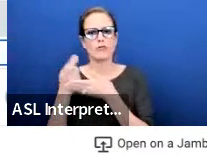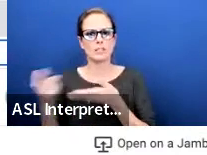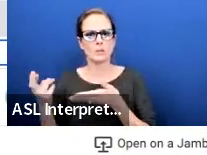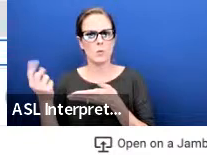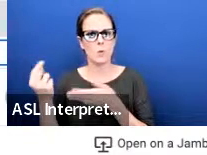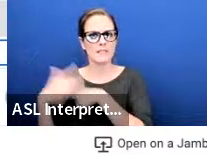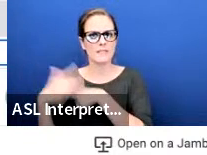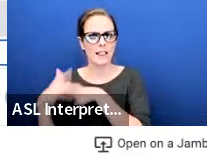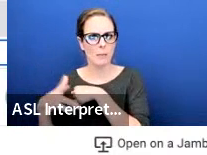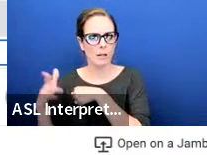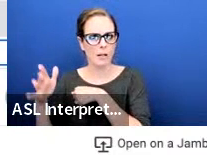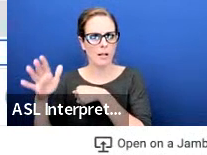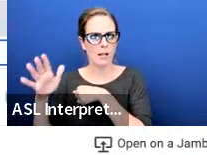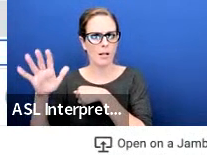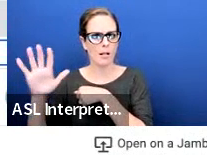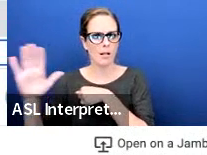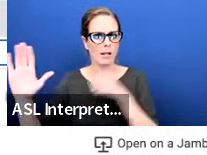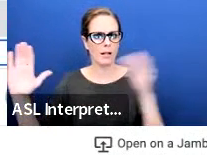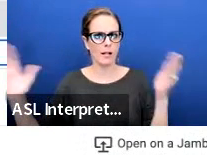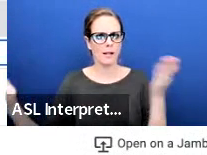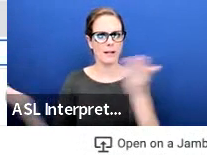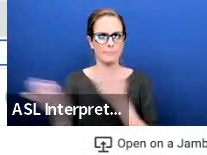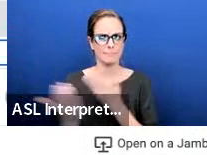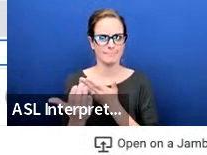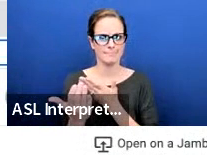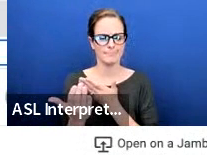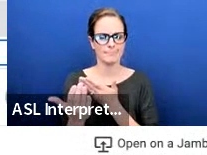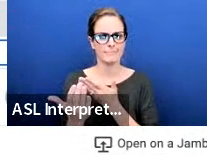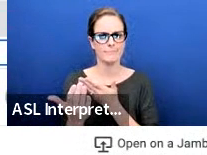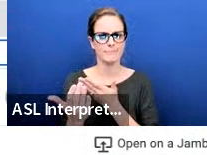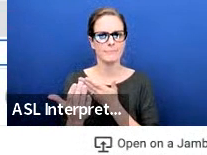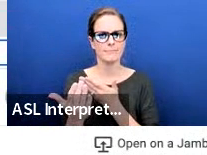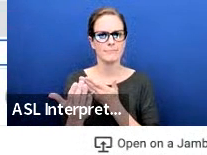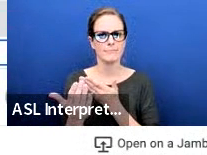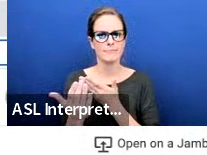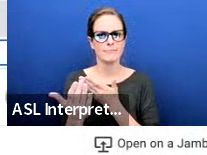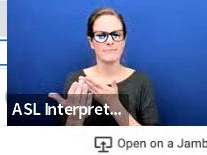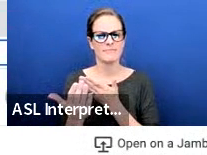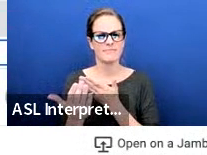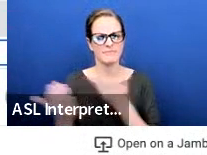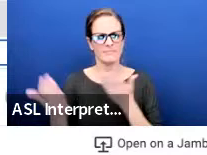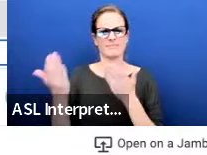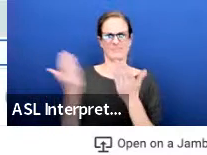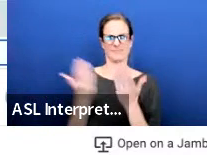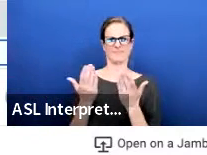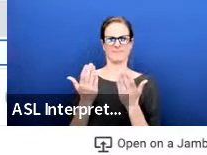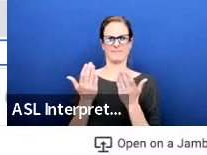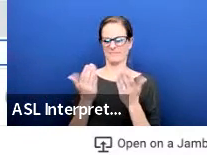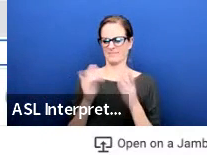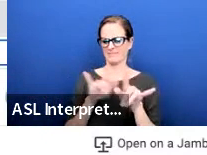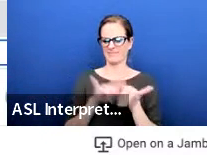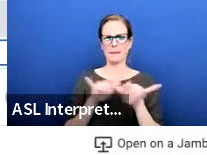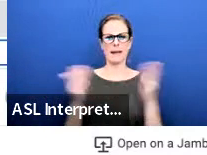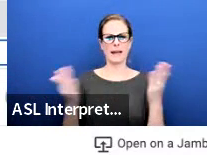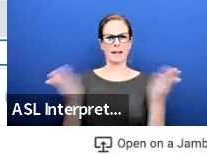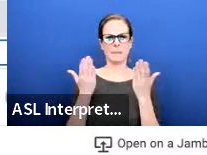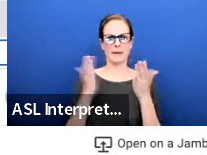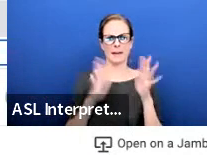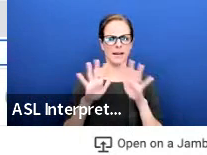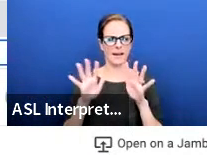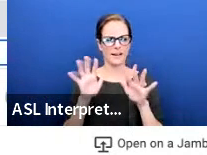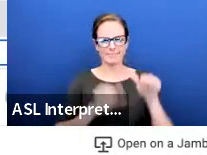available. And so this kind of requires us to think about both of those at the same time. So it's just taking a little